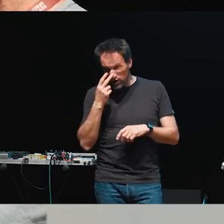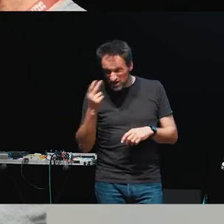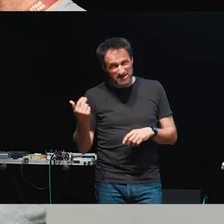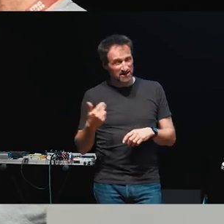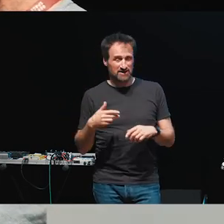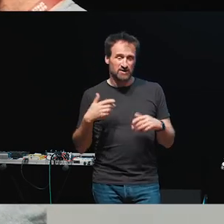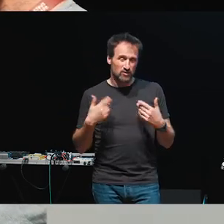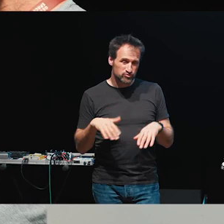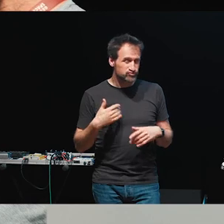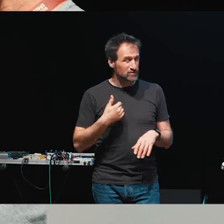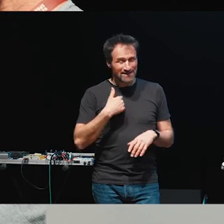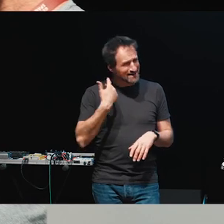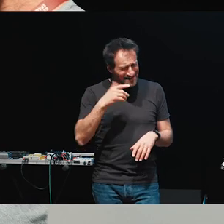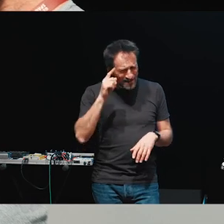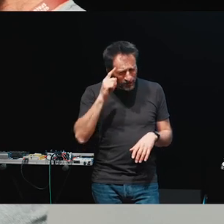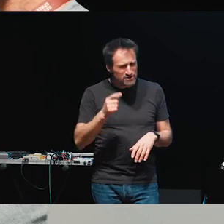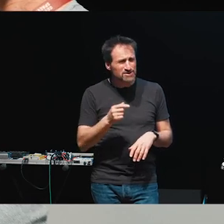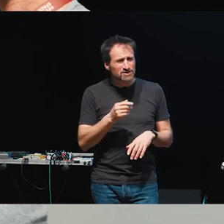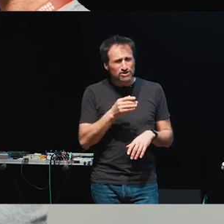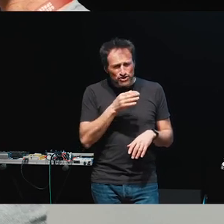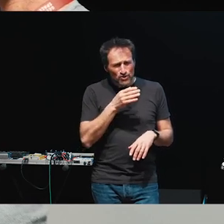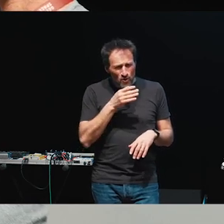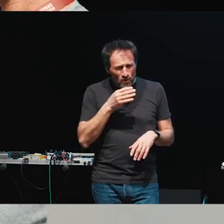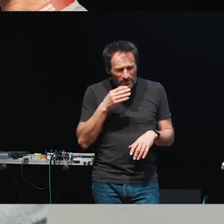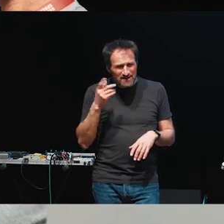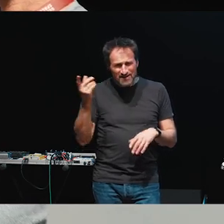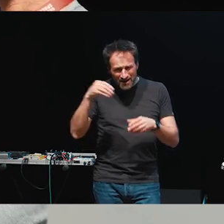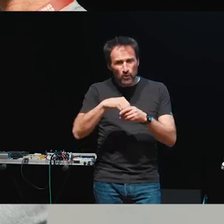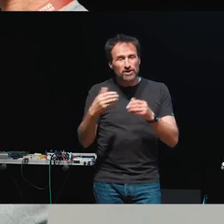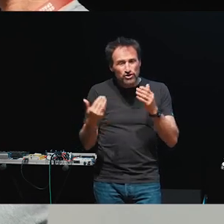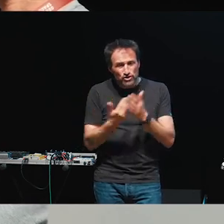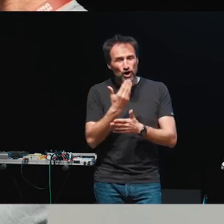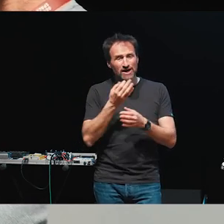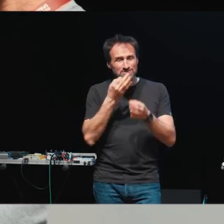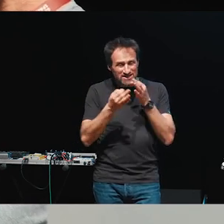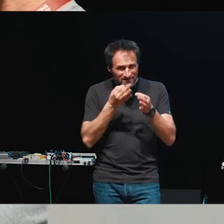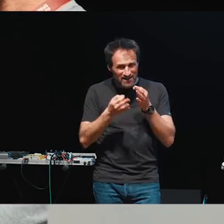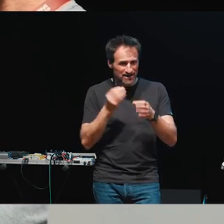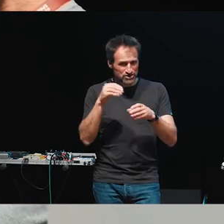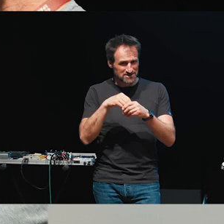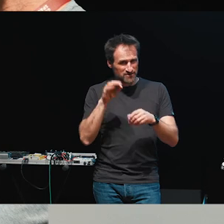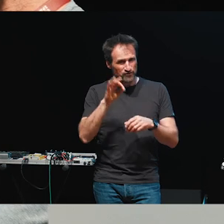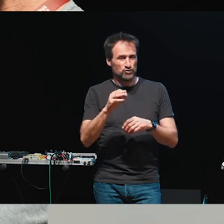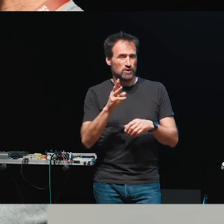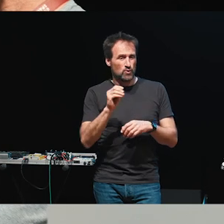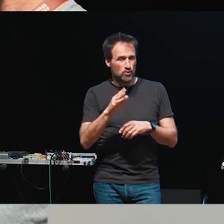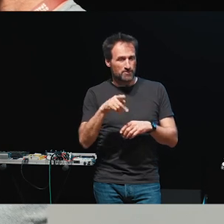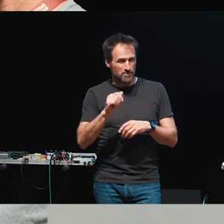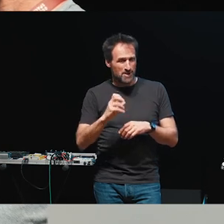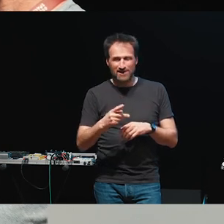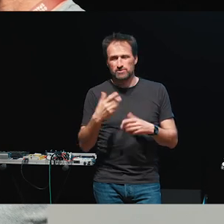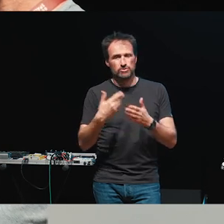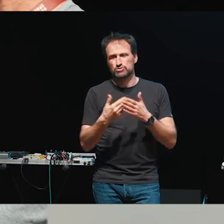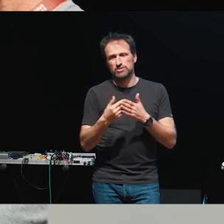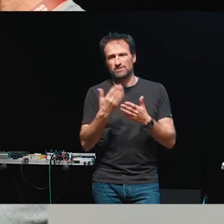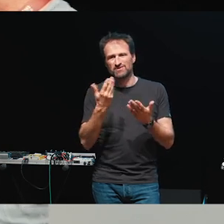I wasn't aware of how much we were also into developing new specs. So like the proposals for the